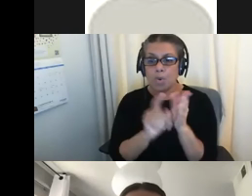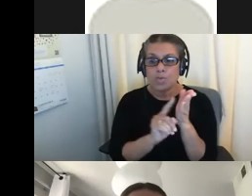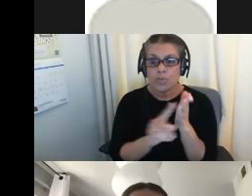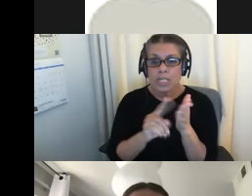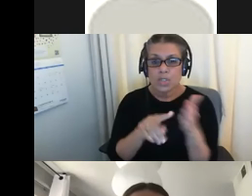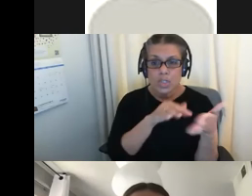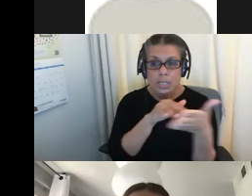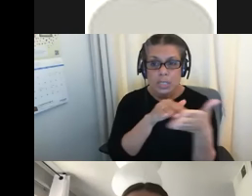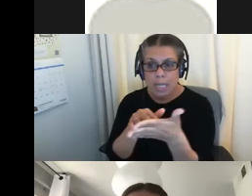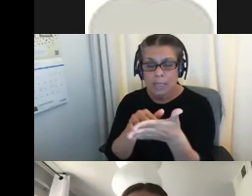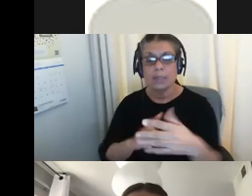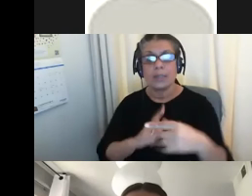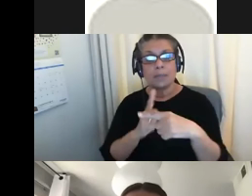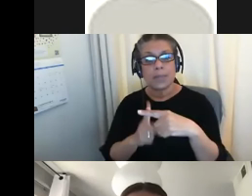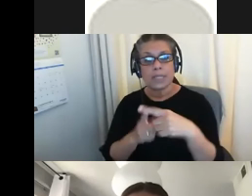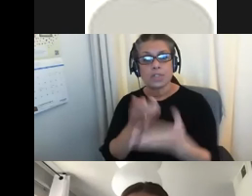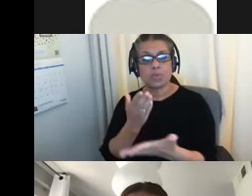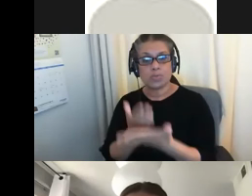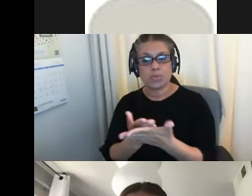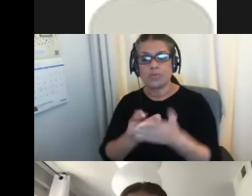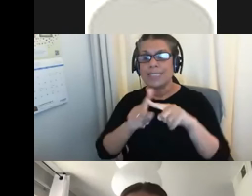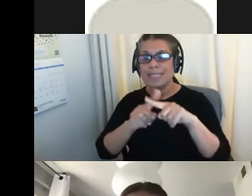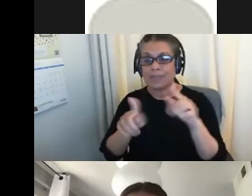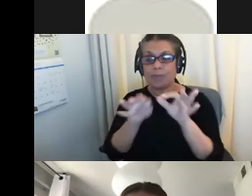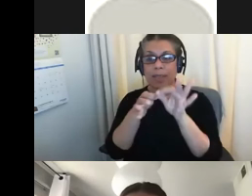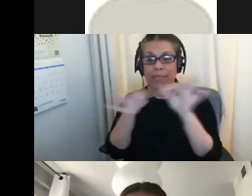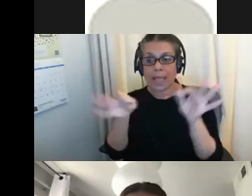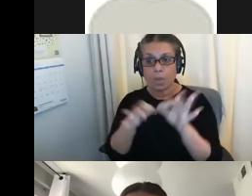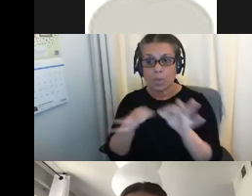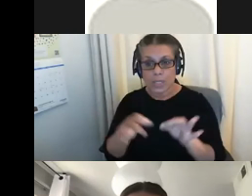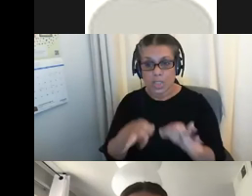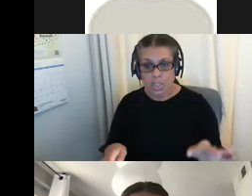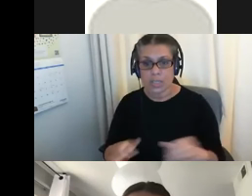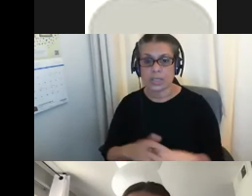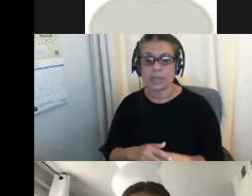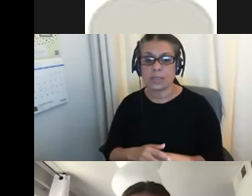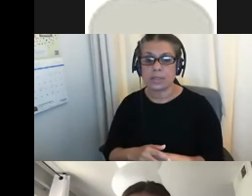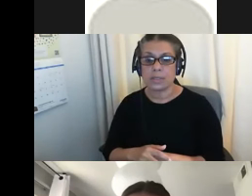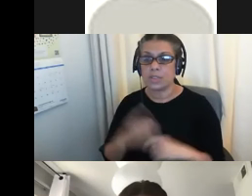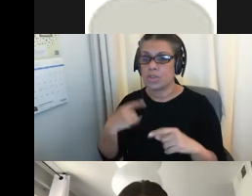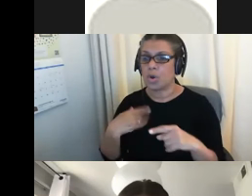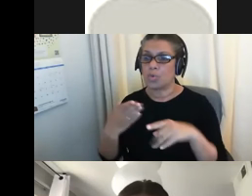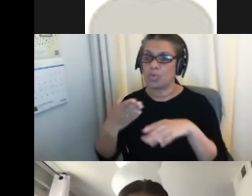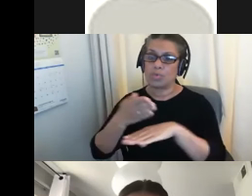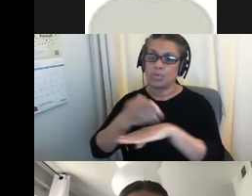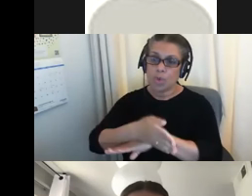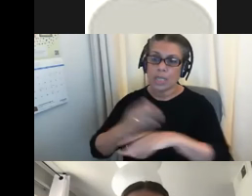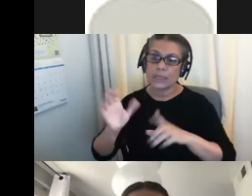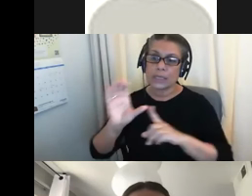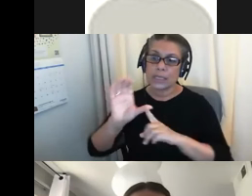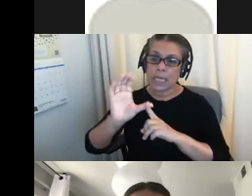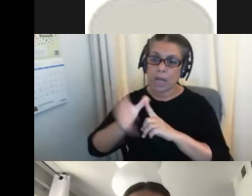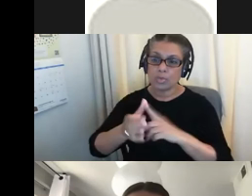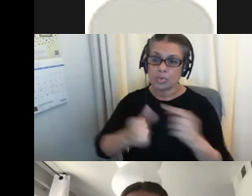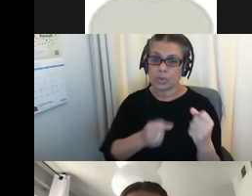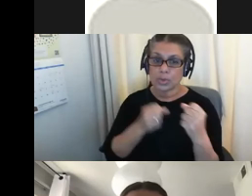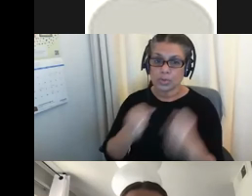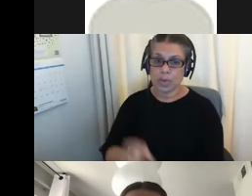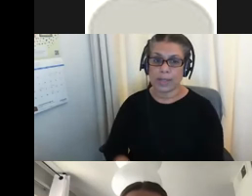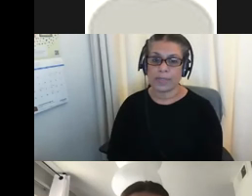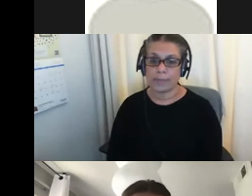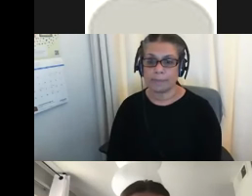And it's also been validated in several languages, demonstrates some cross-cultural psychometric strength as well. So it's